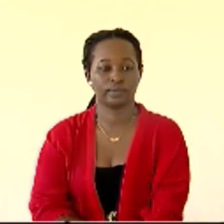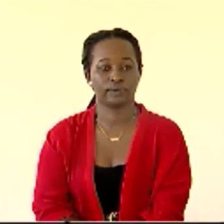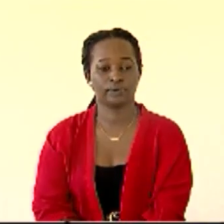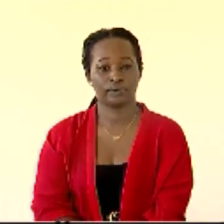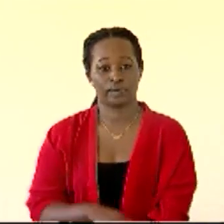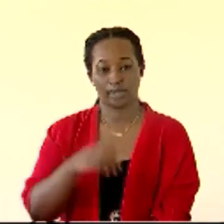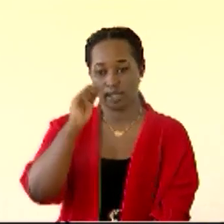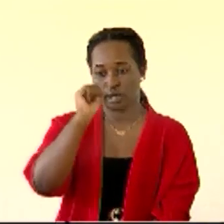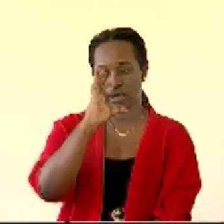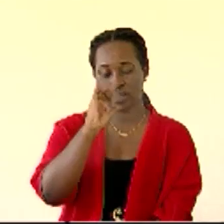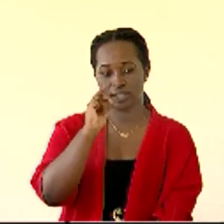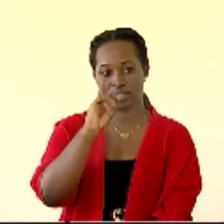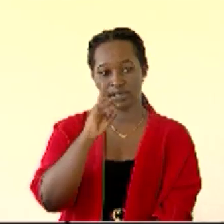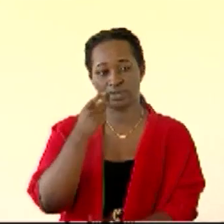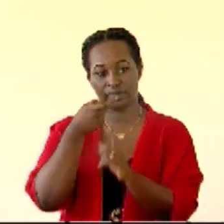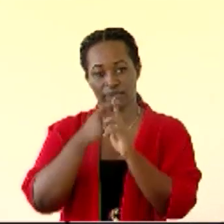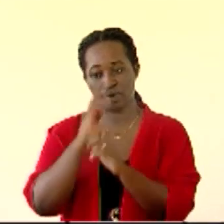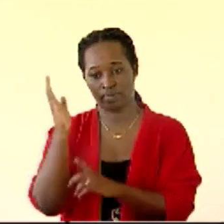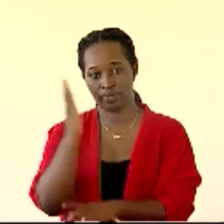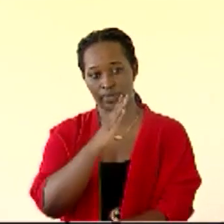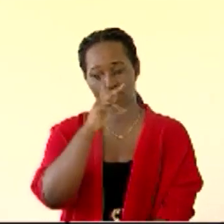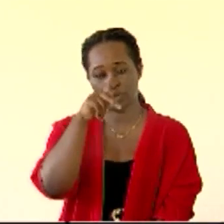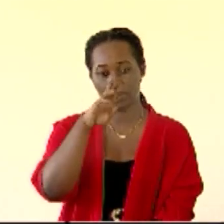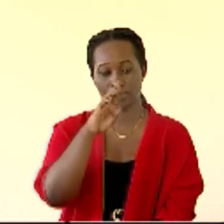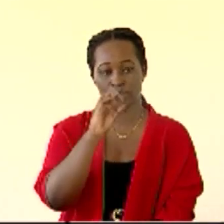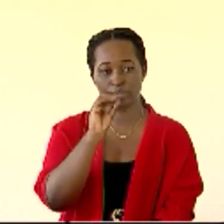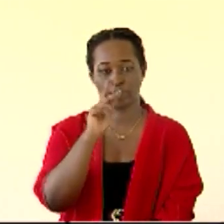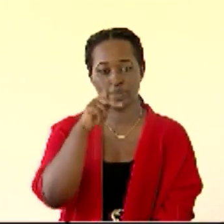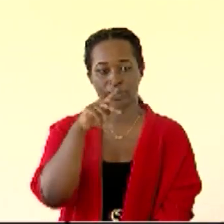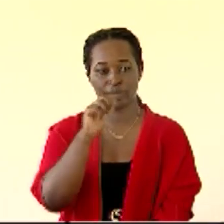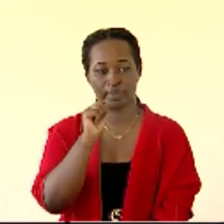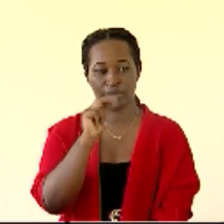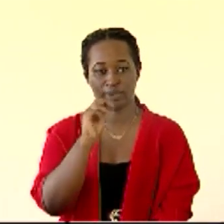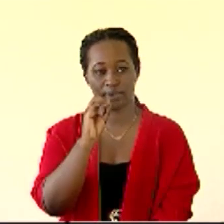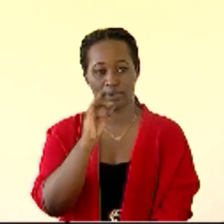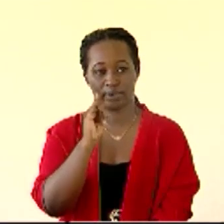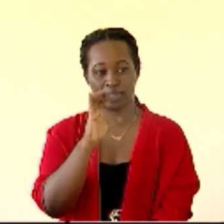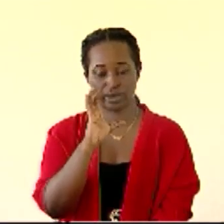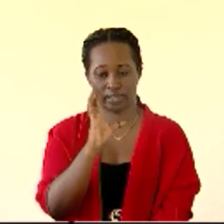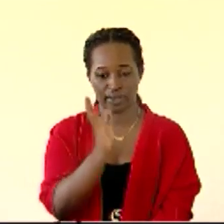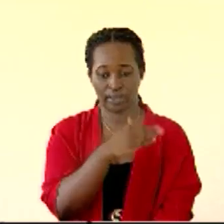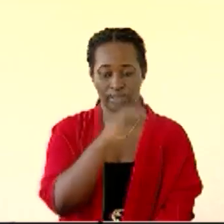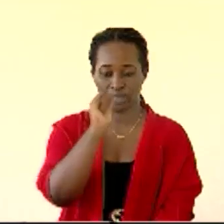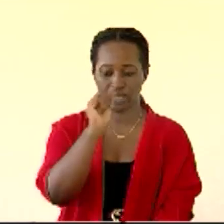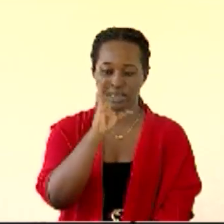And then we have propanol. So they are reacting together to produce